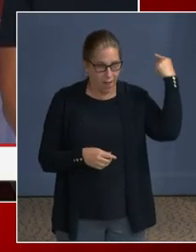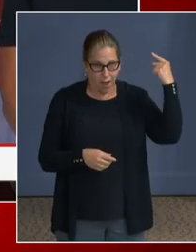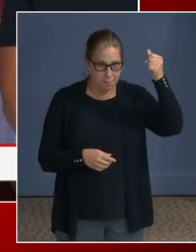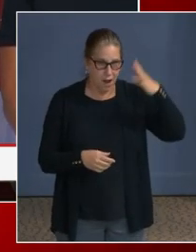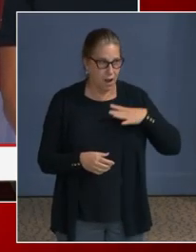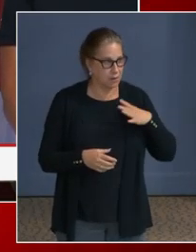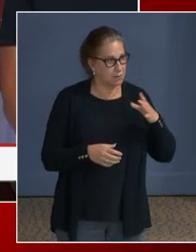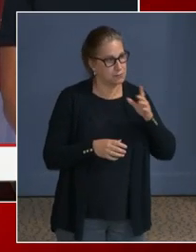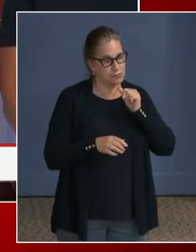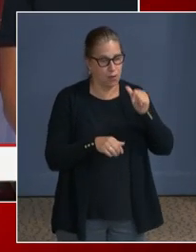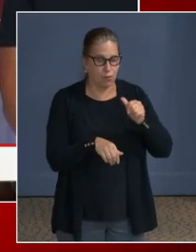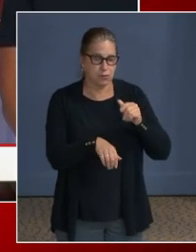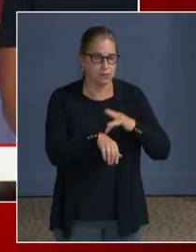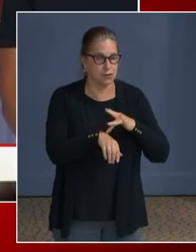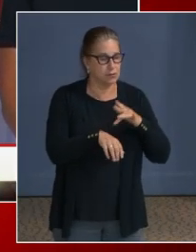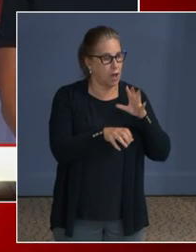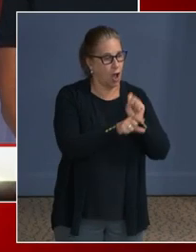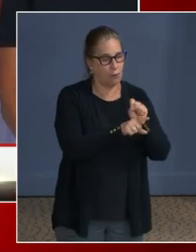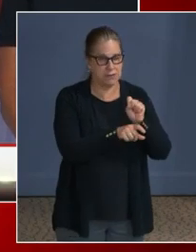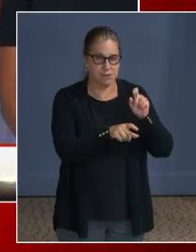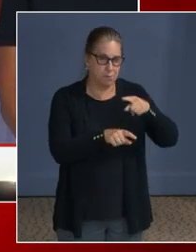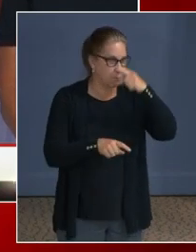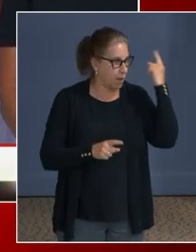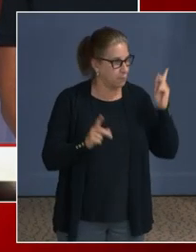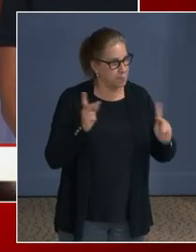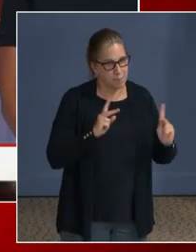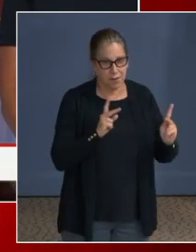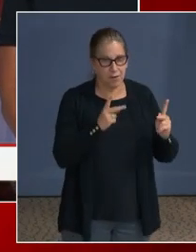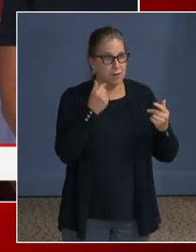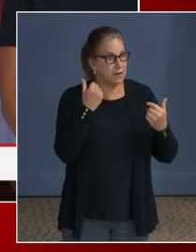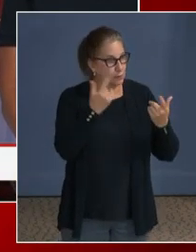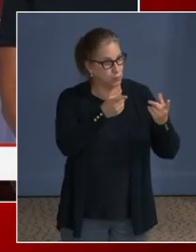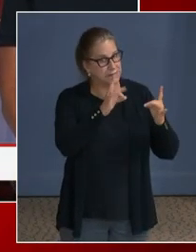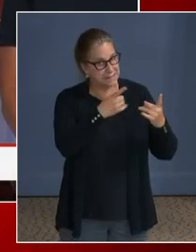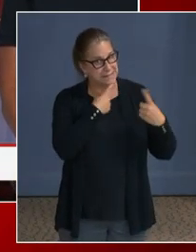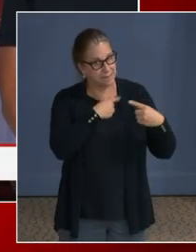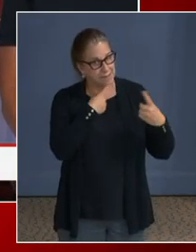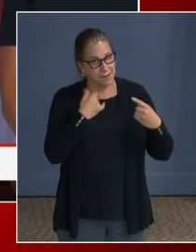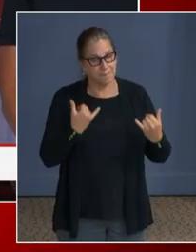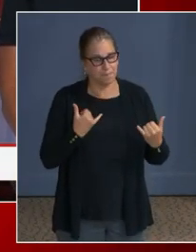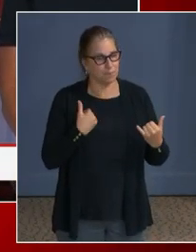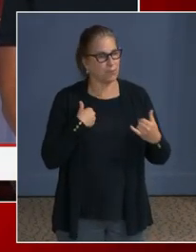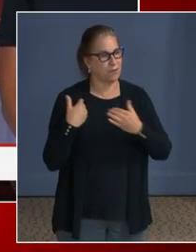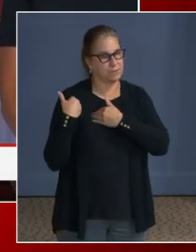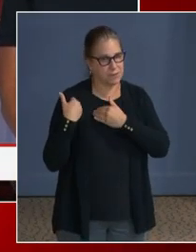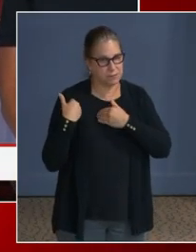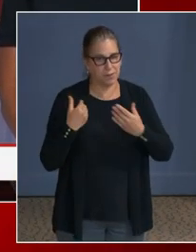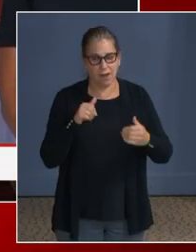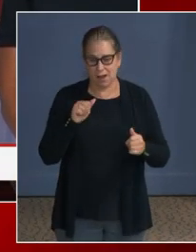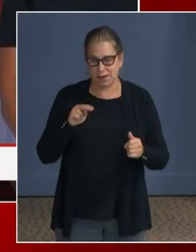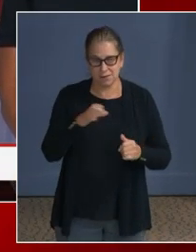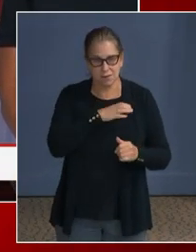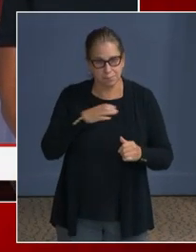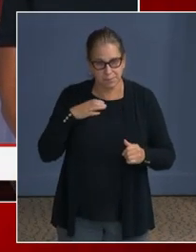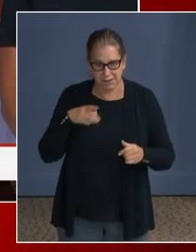have to take some responsibility, including ANC commissioners, and saying, look, this activity